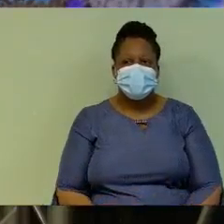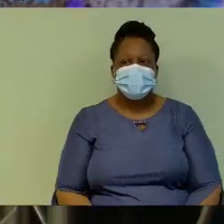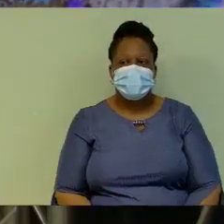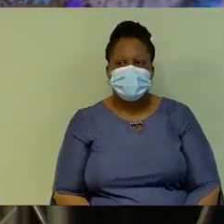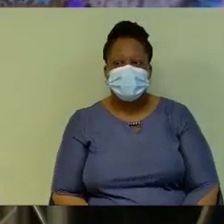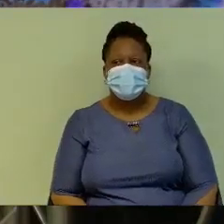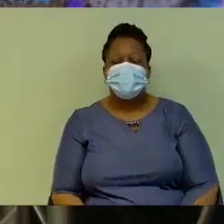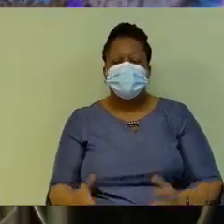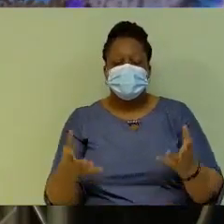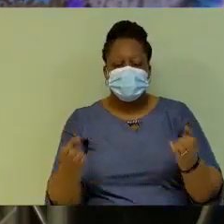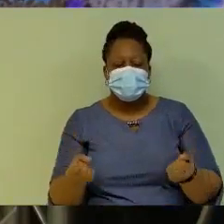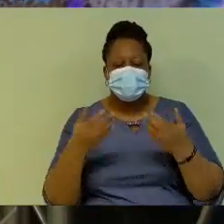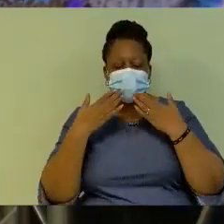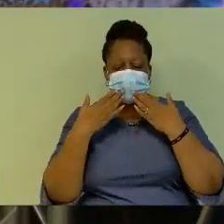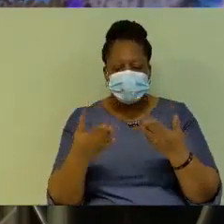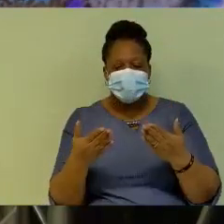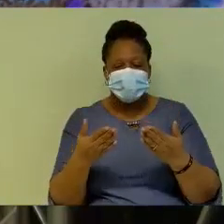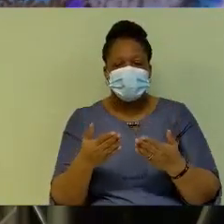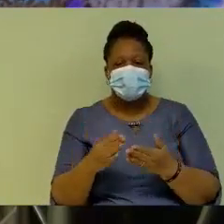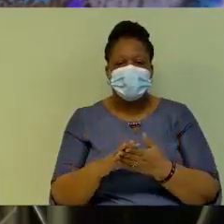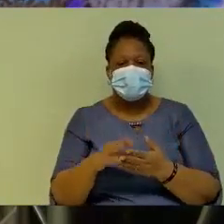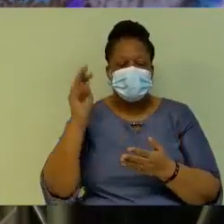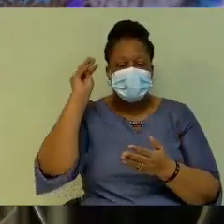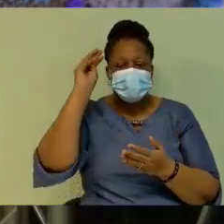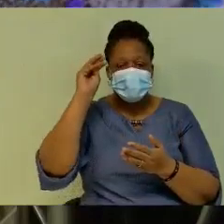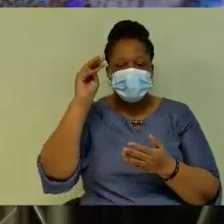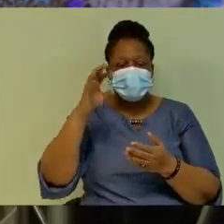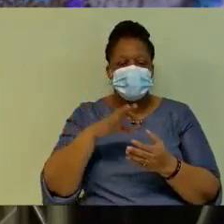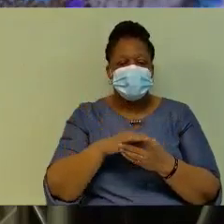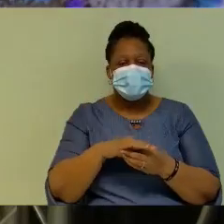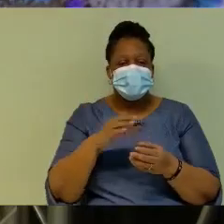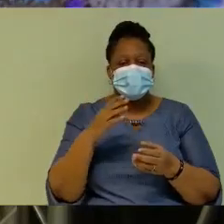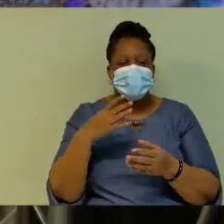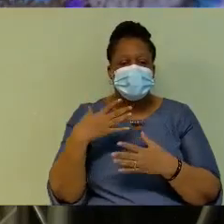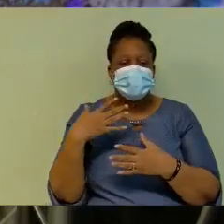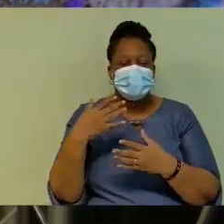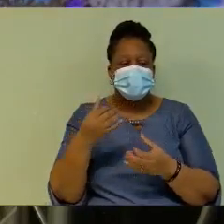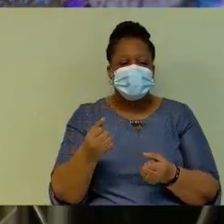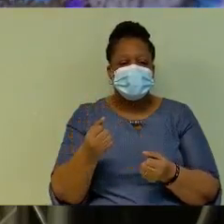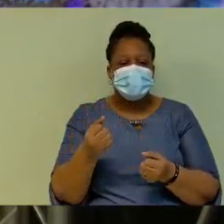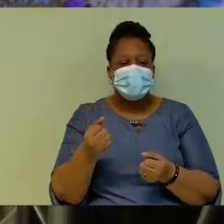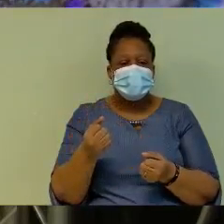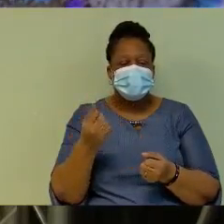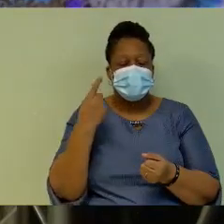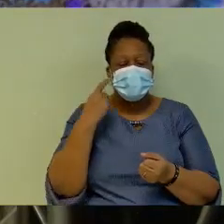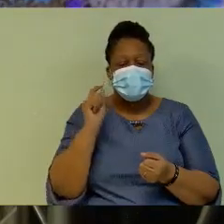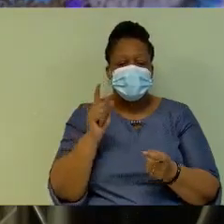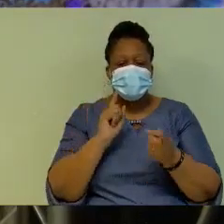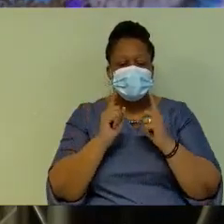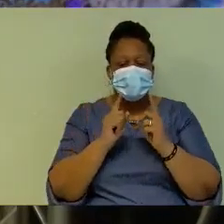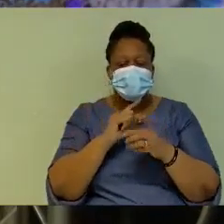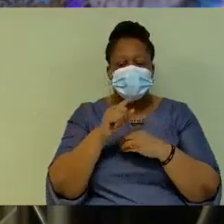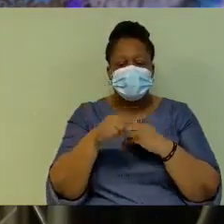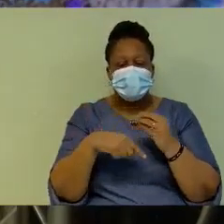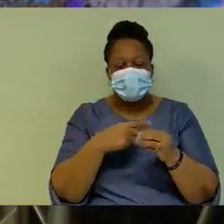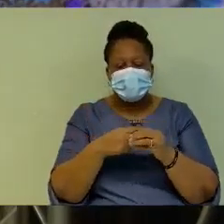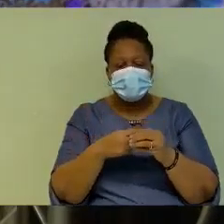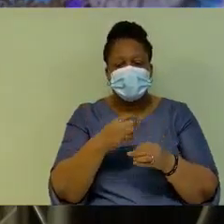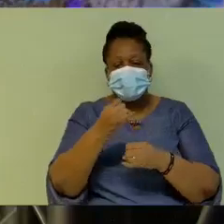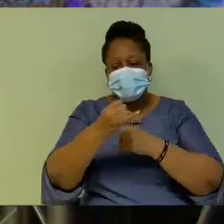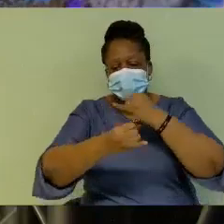I would like to thank the Minister of State, Wendy Phipps, for her address on the occasion